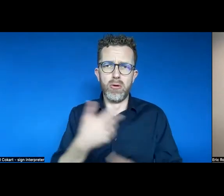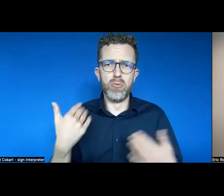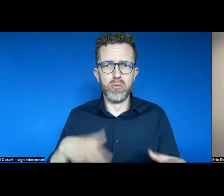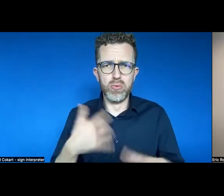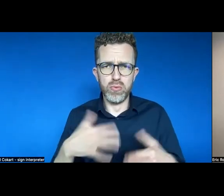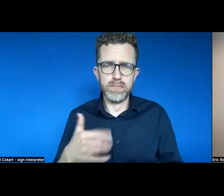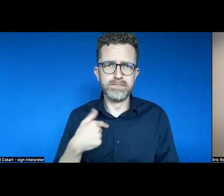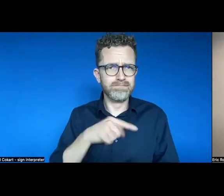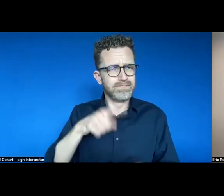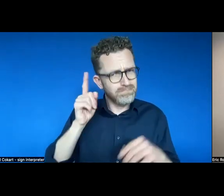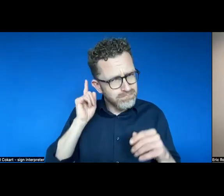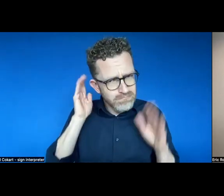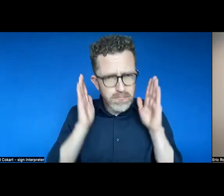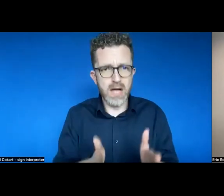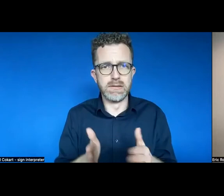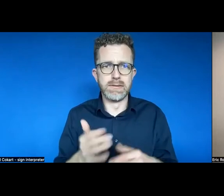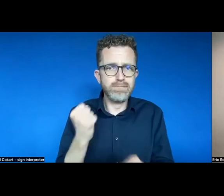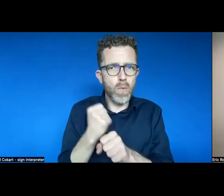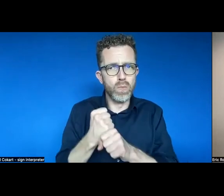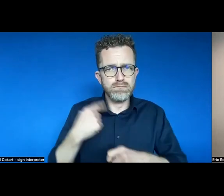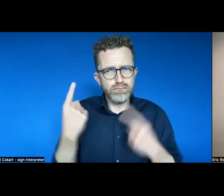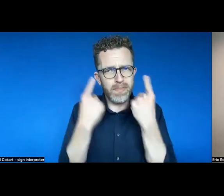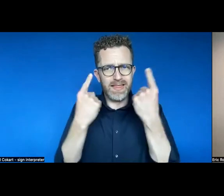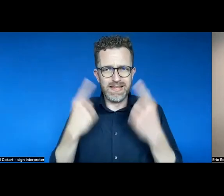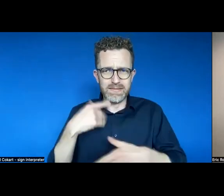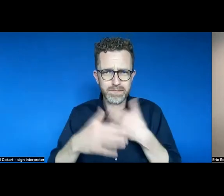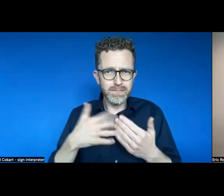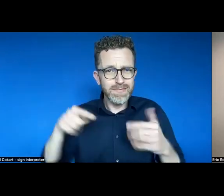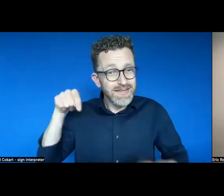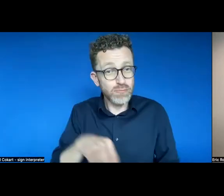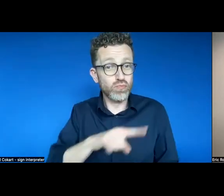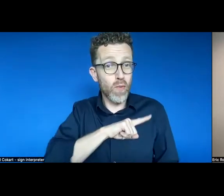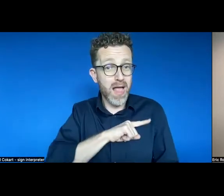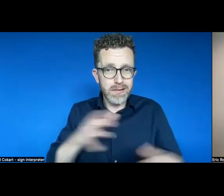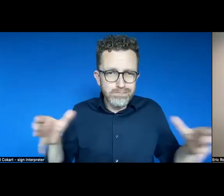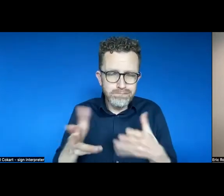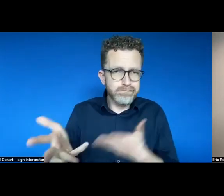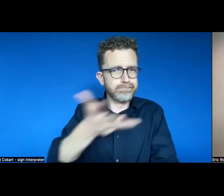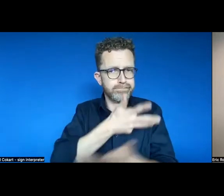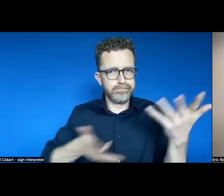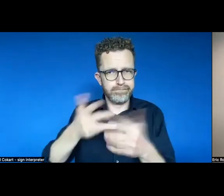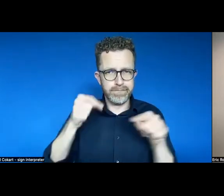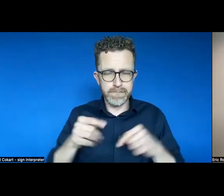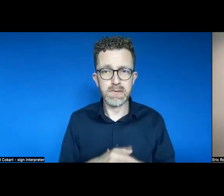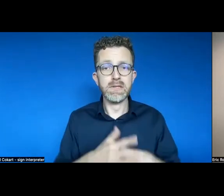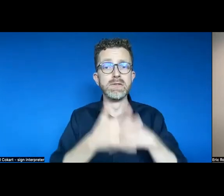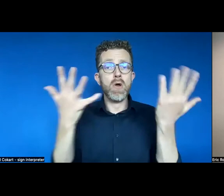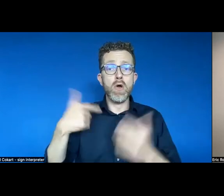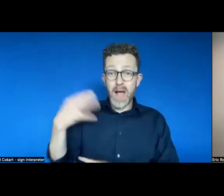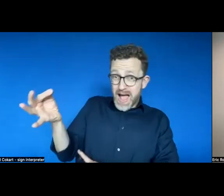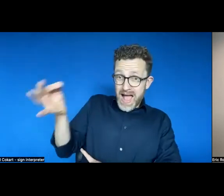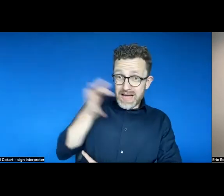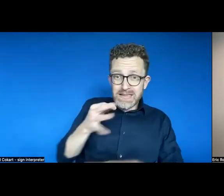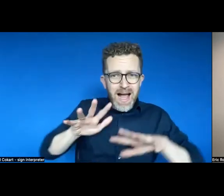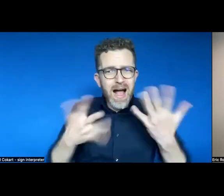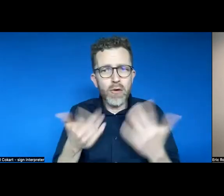places, institutions where there was no place to go, it's hard to move children with disabilities. And all